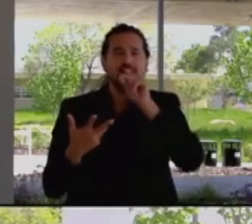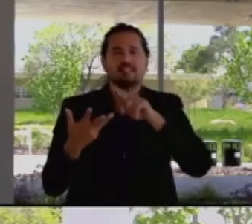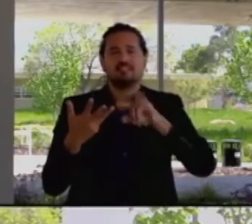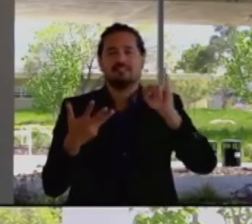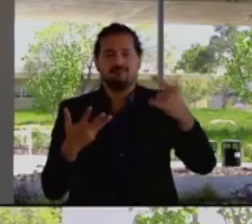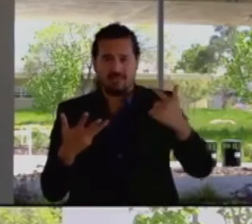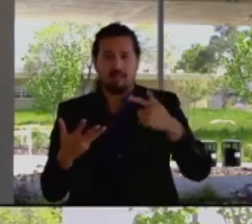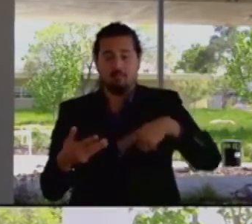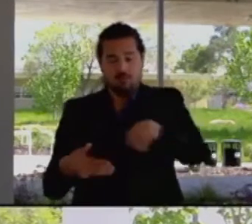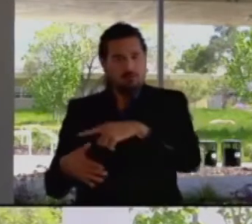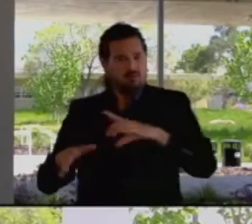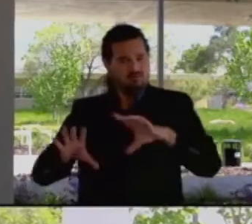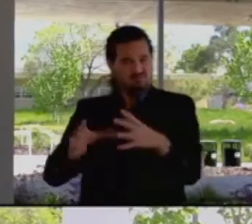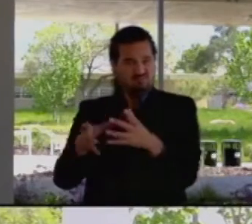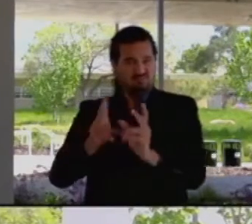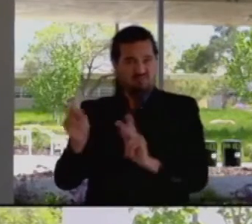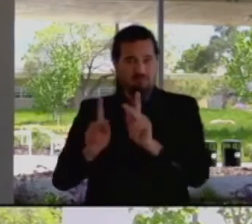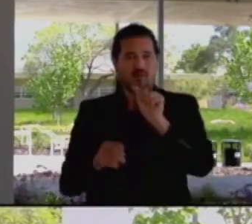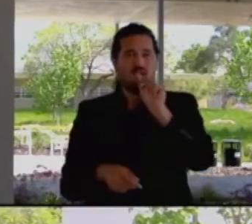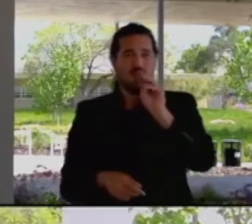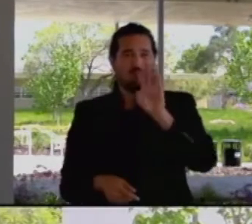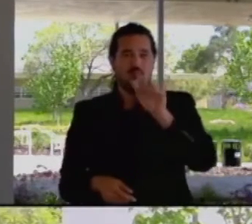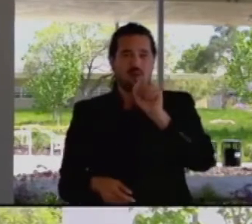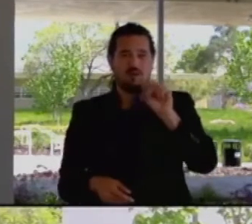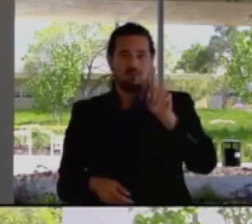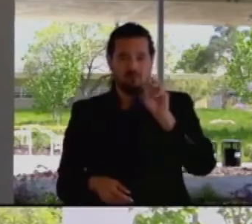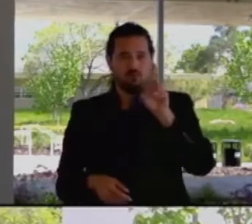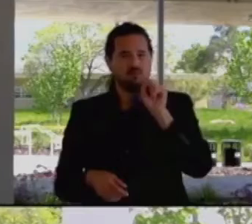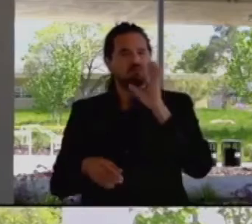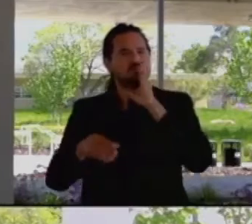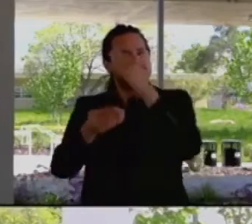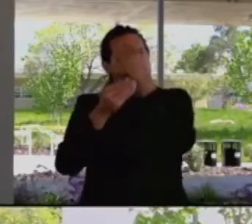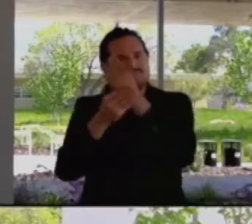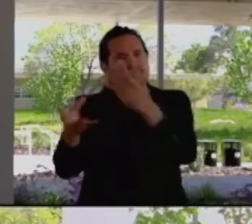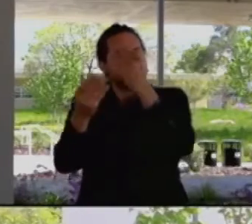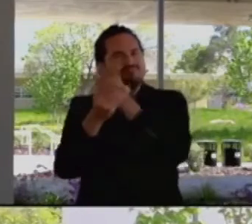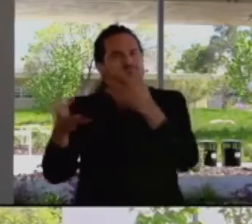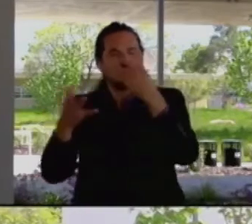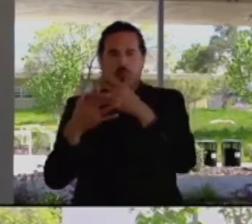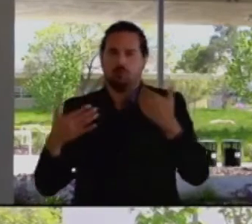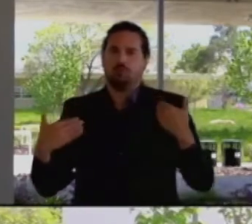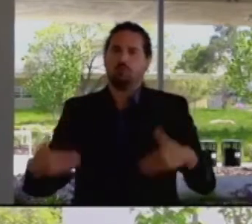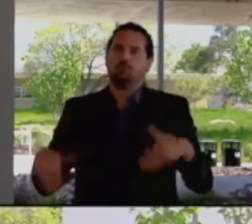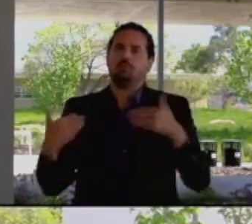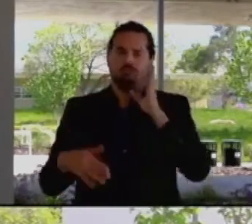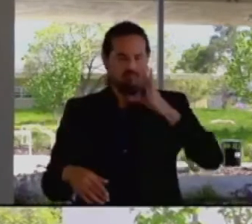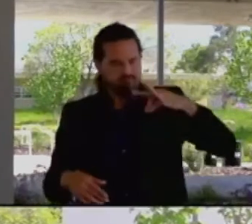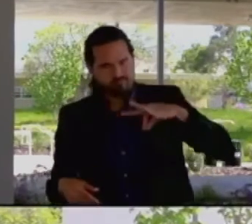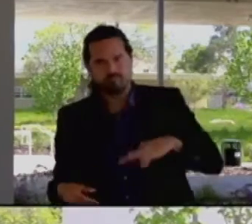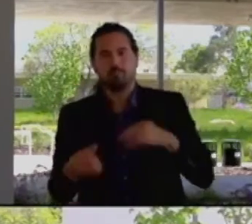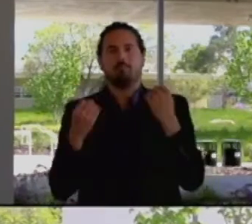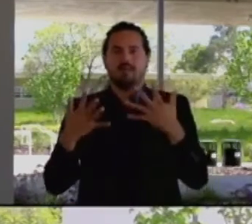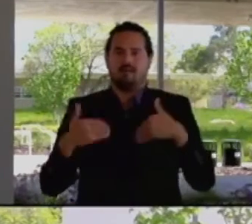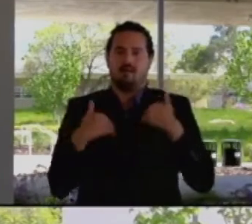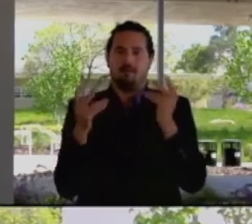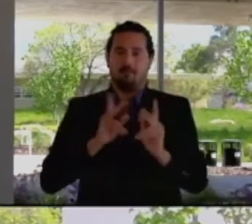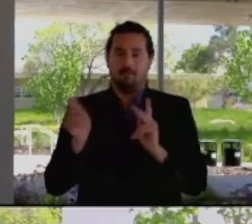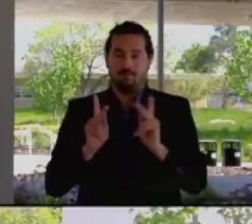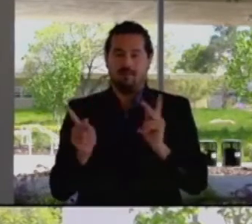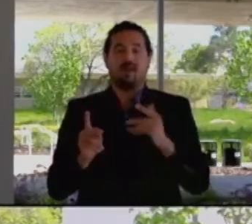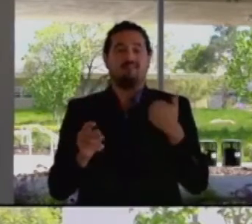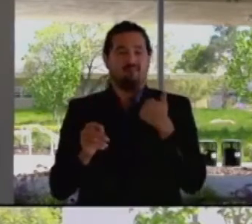of Education, and I was so excited to see how many young people wanted to help. We have one more meeting with them tomorrow, and we're going to be